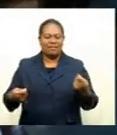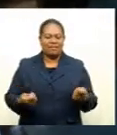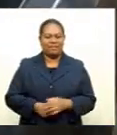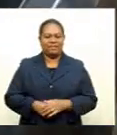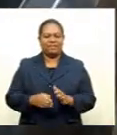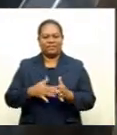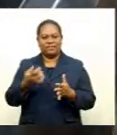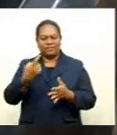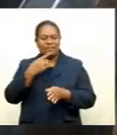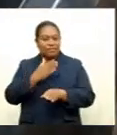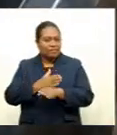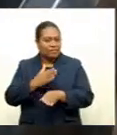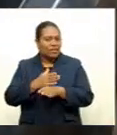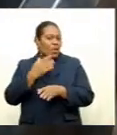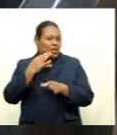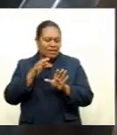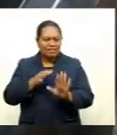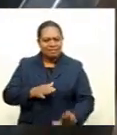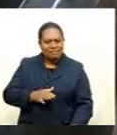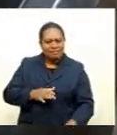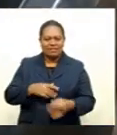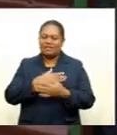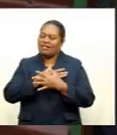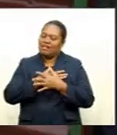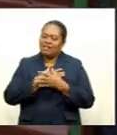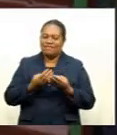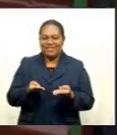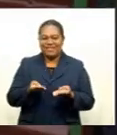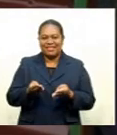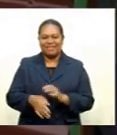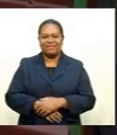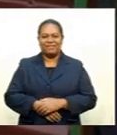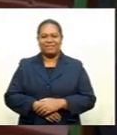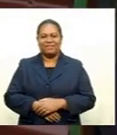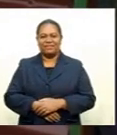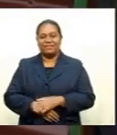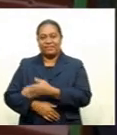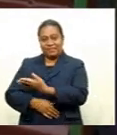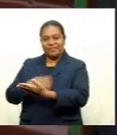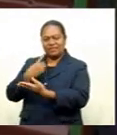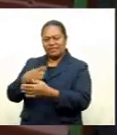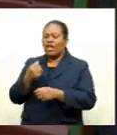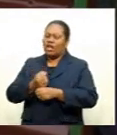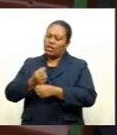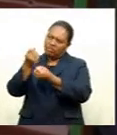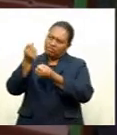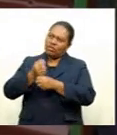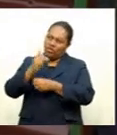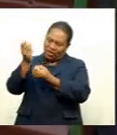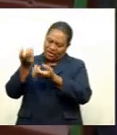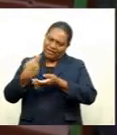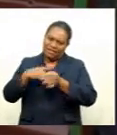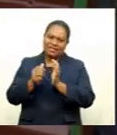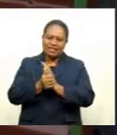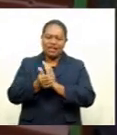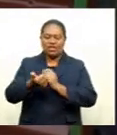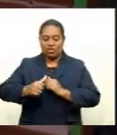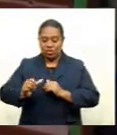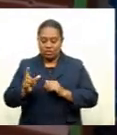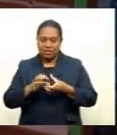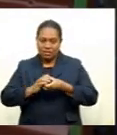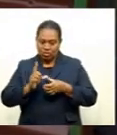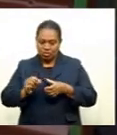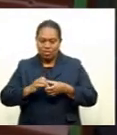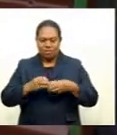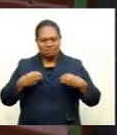on the job when he was younger and loves it. We each have a God-given talent. When I started this business, I